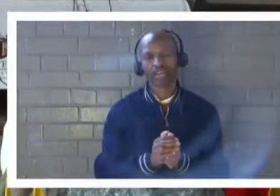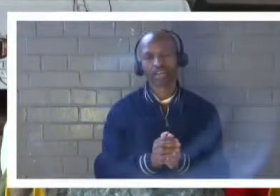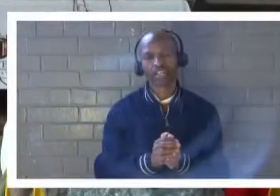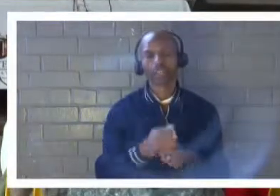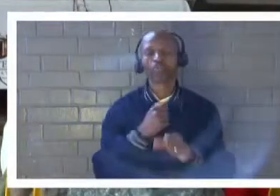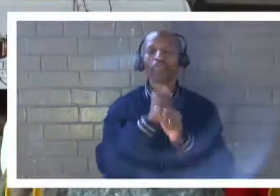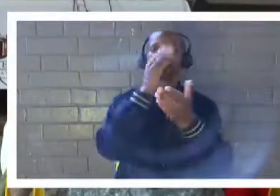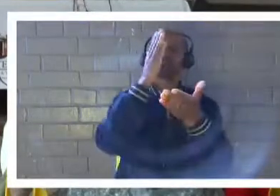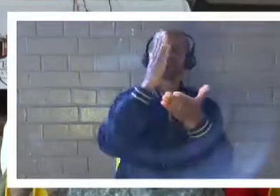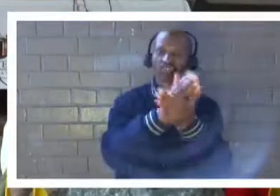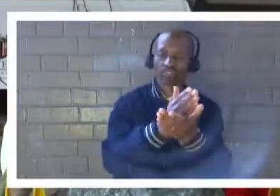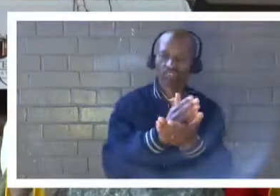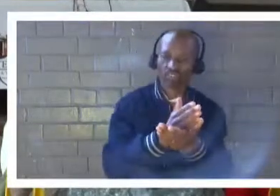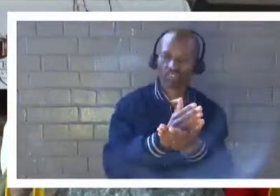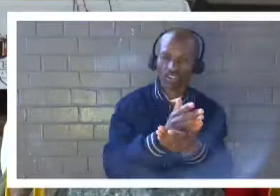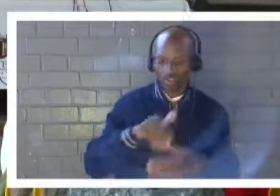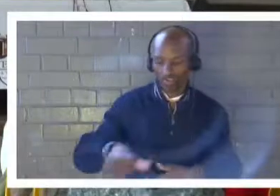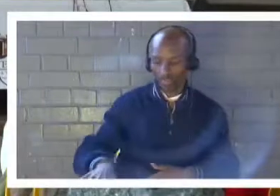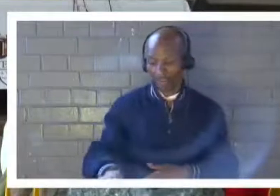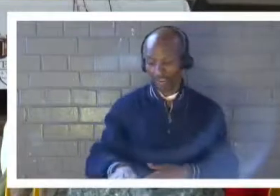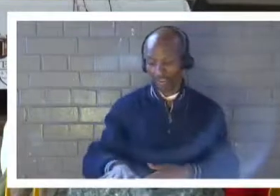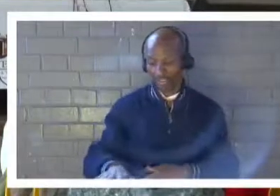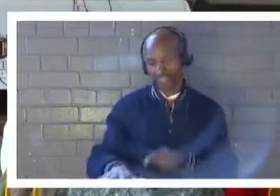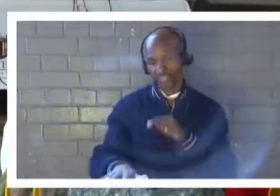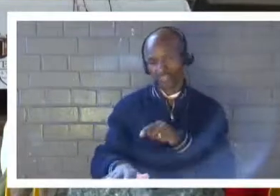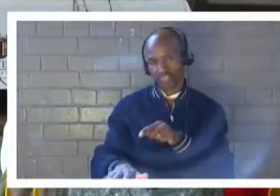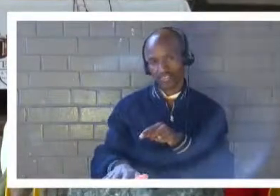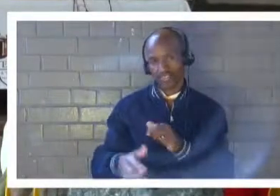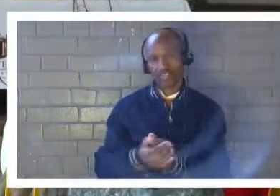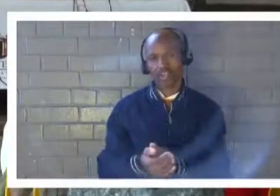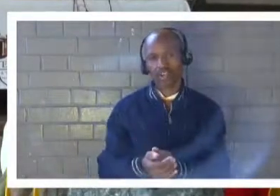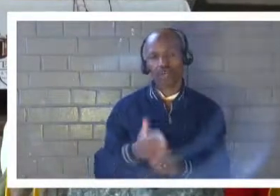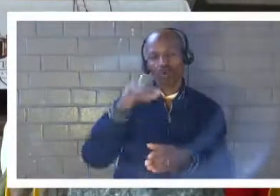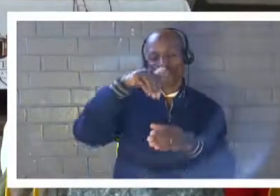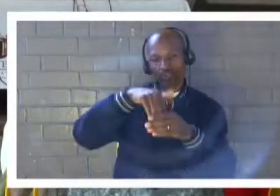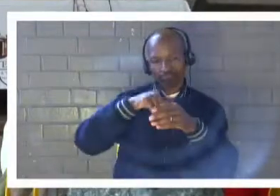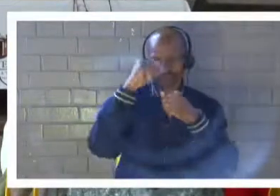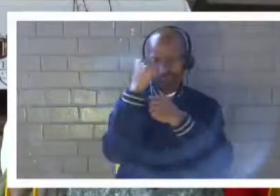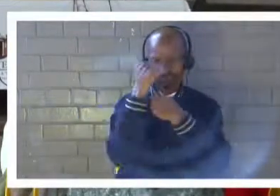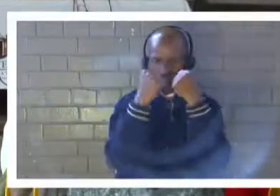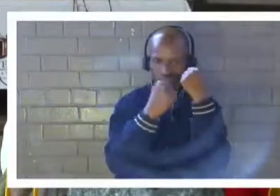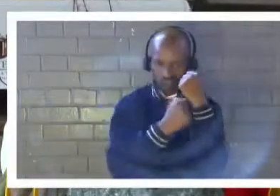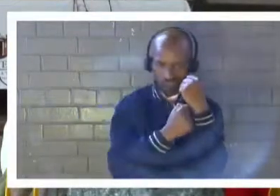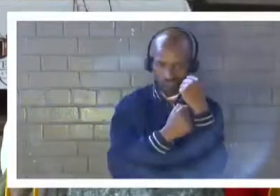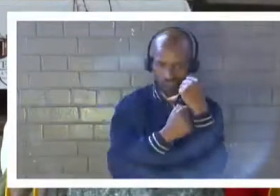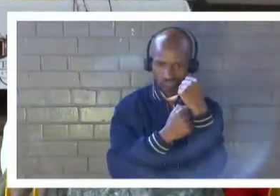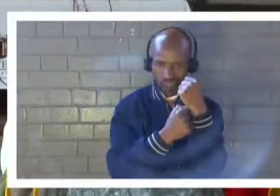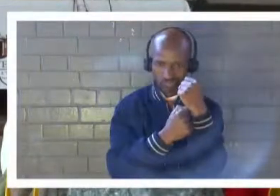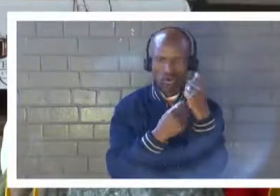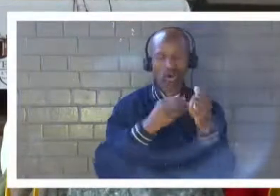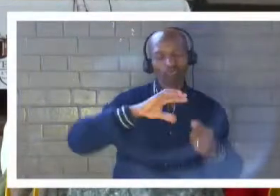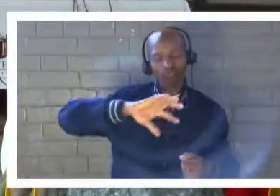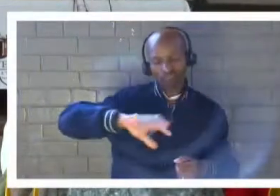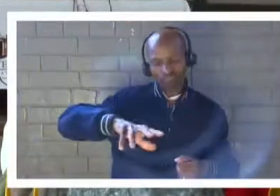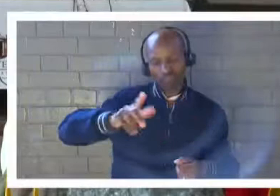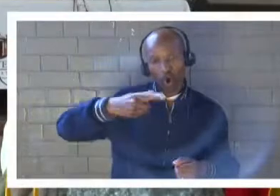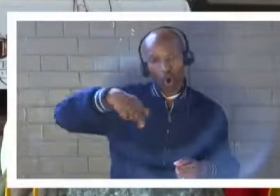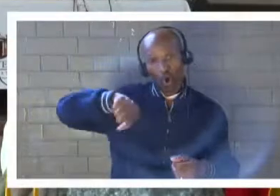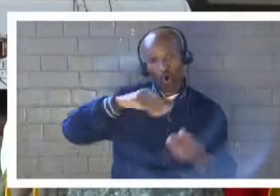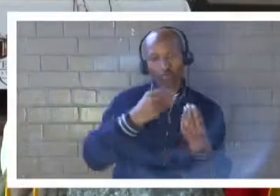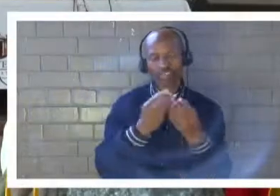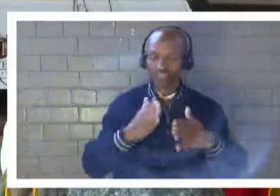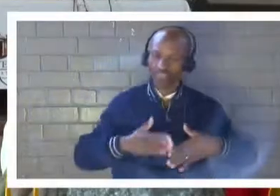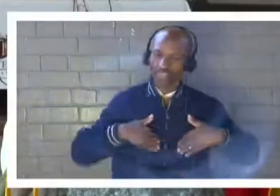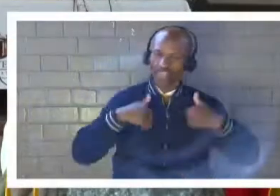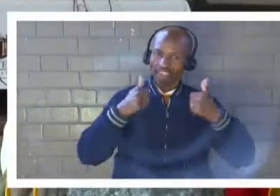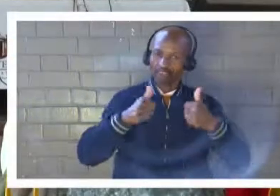ensure that facilities or infrastructure across the province in our